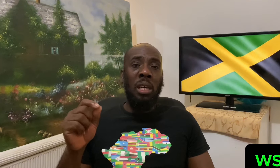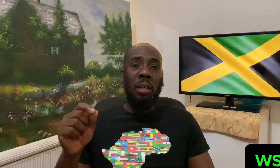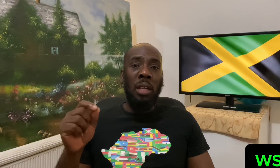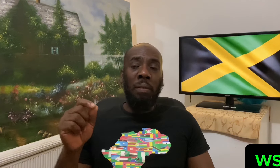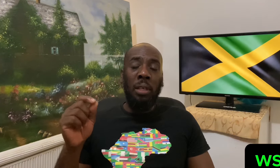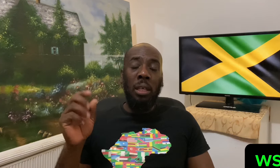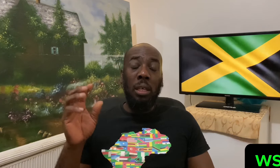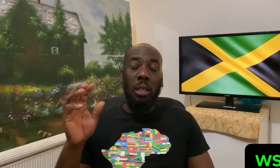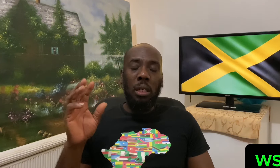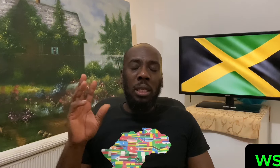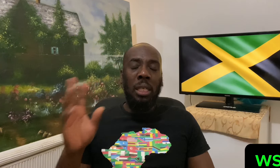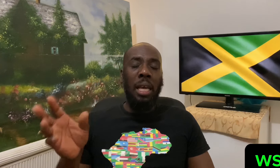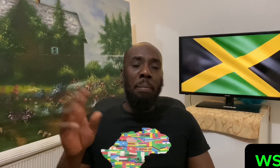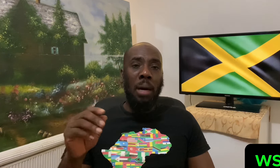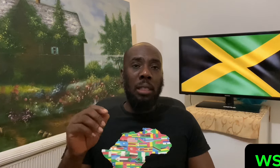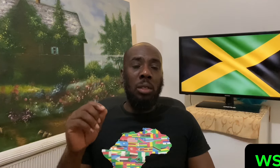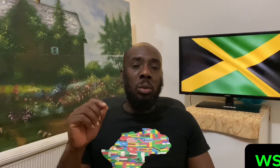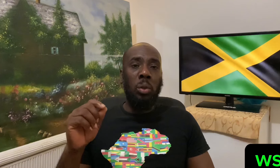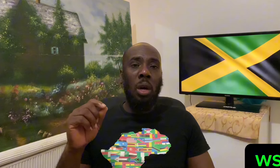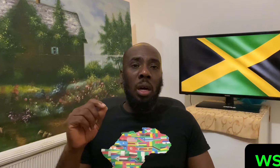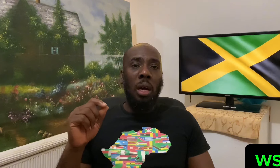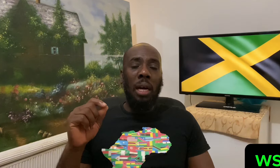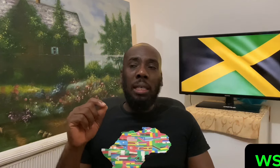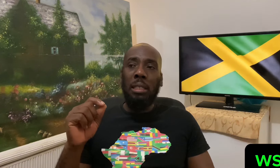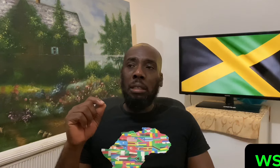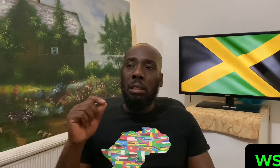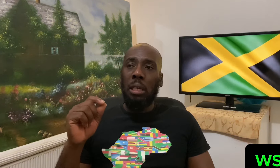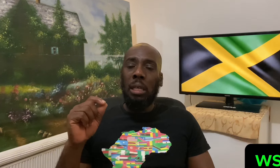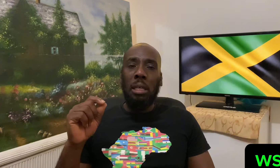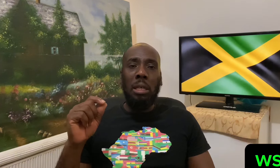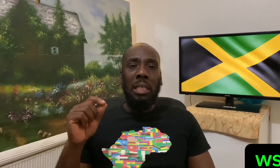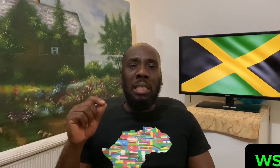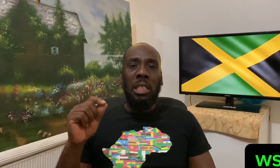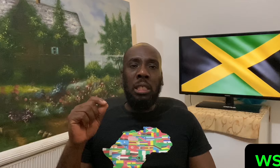of the DA party who had